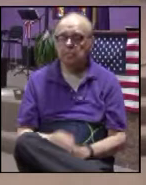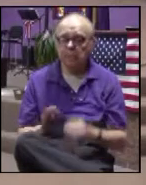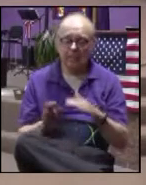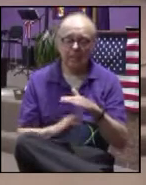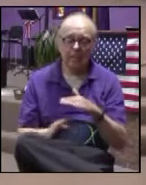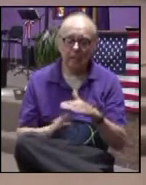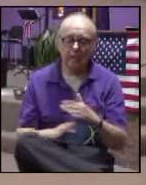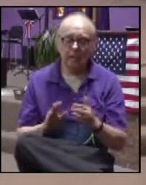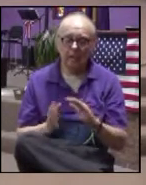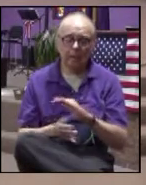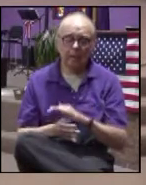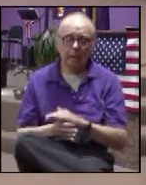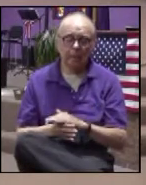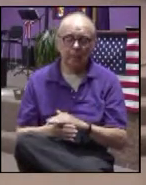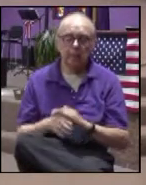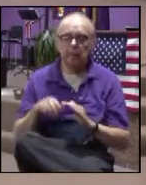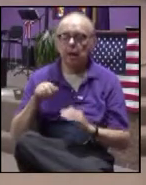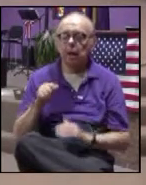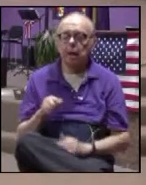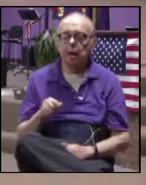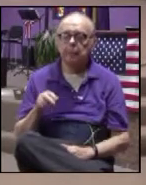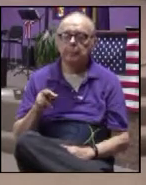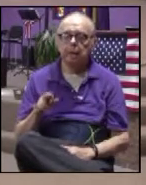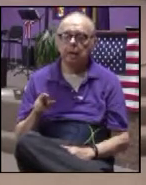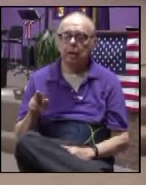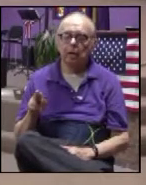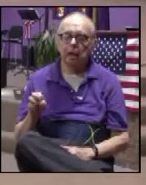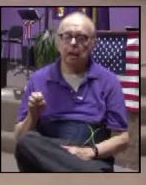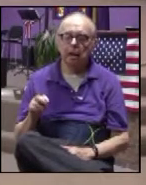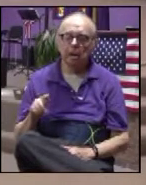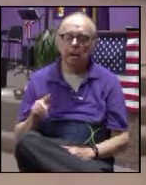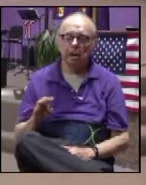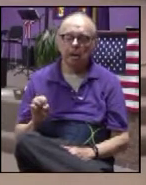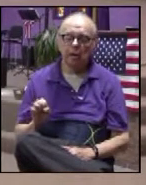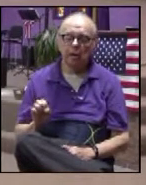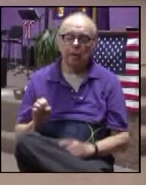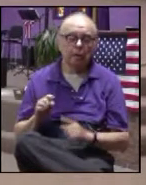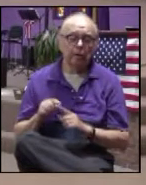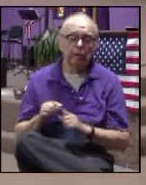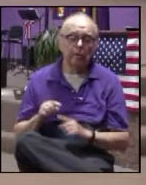Basically becoming an apprentice to a rabbi.